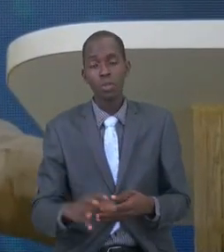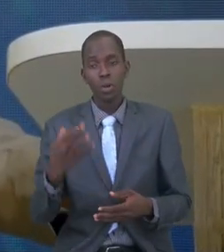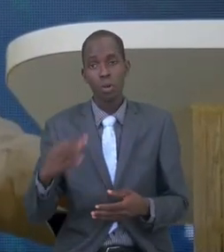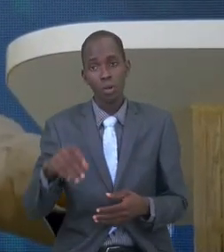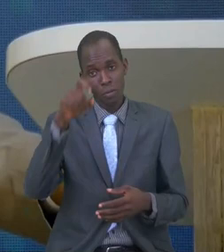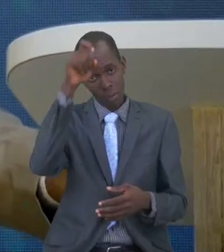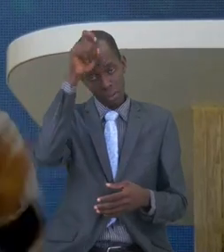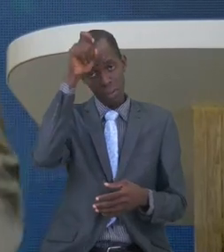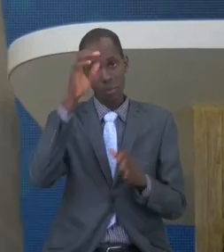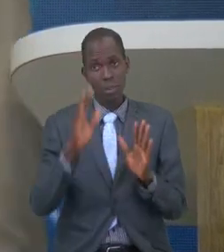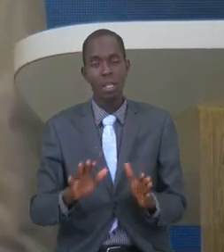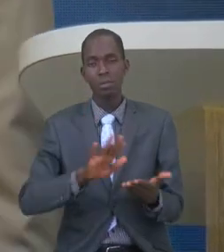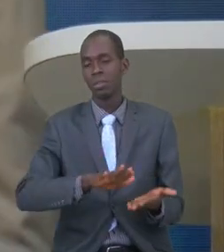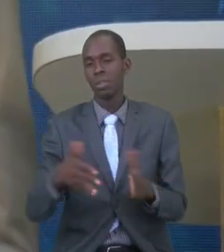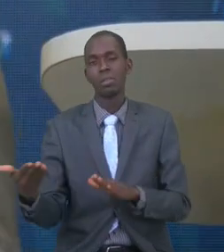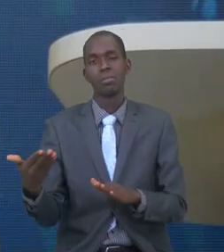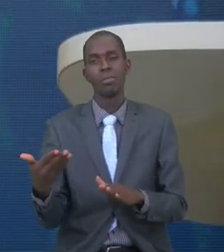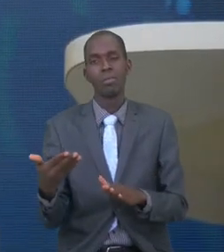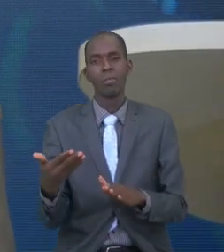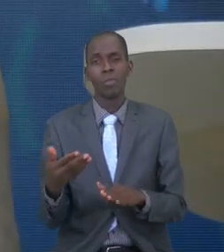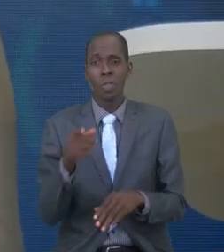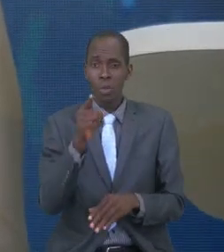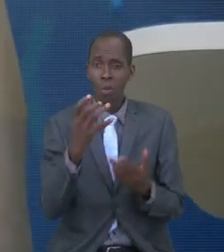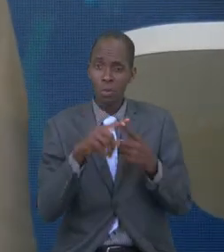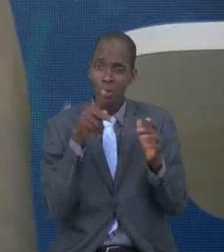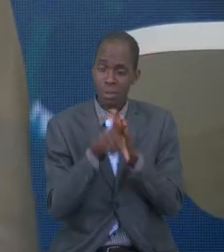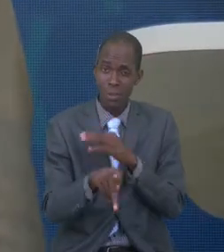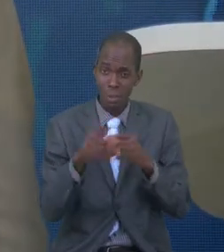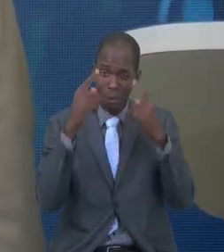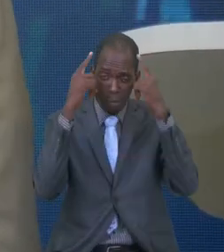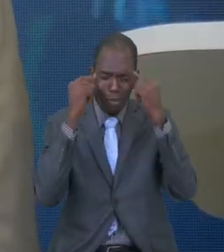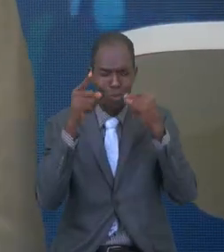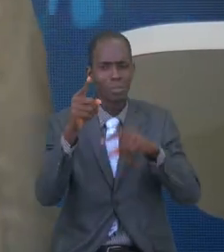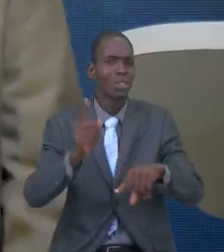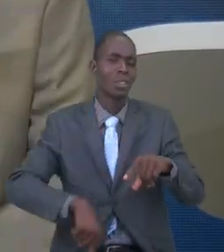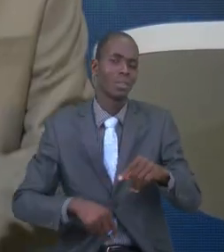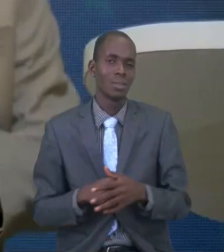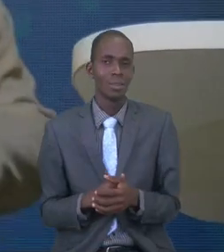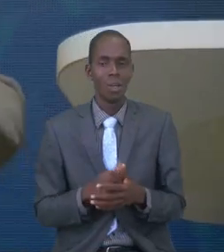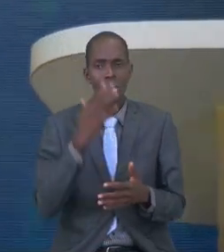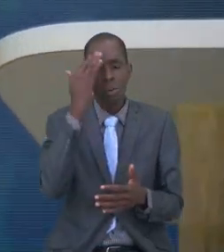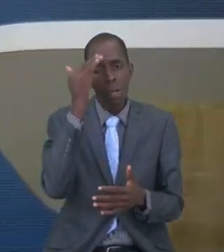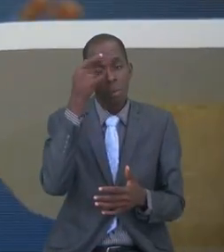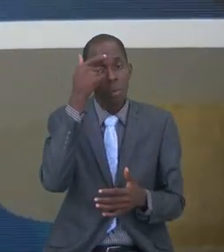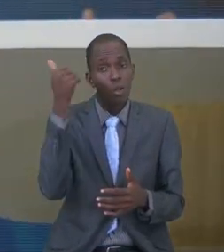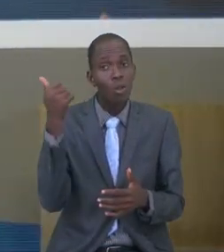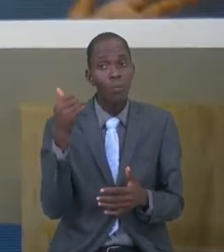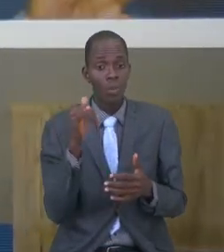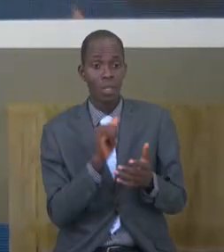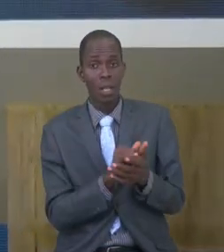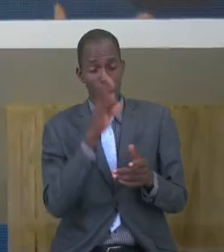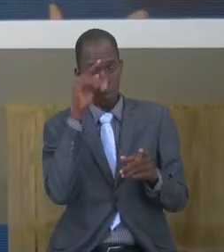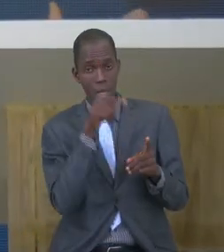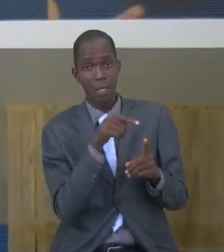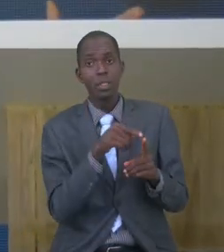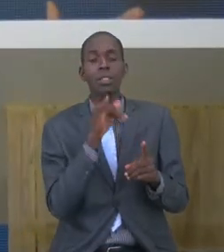died. You want to kill Moses? You cannot. Because he is to lead the